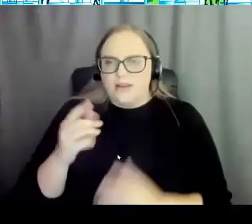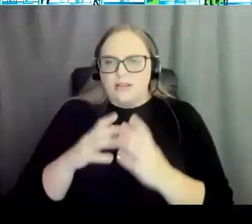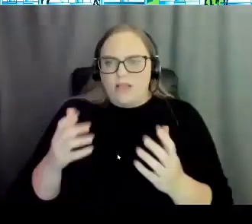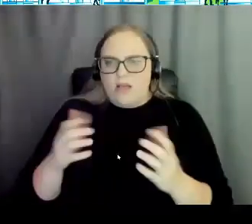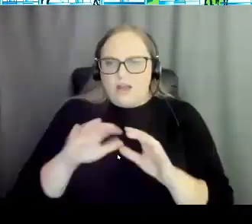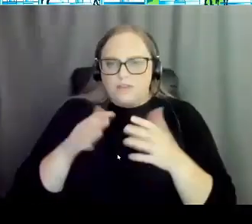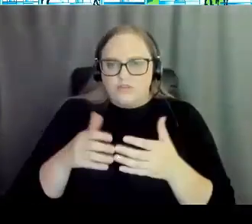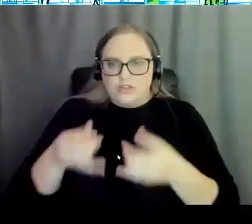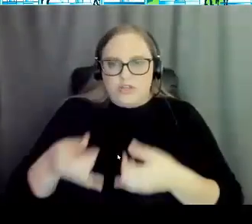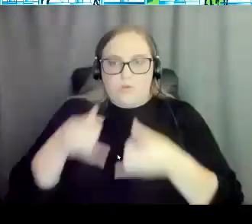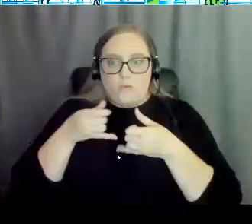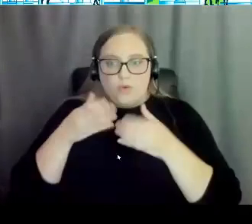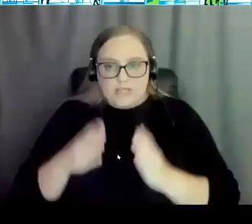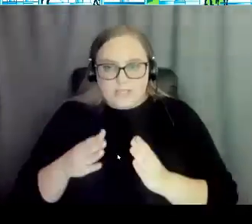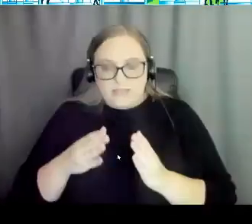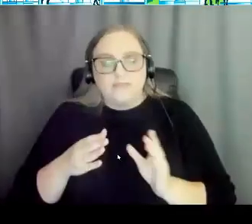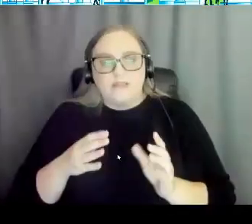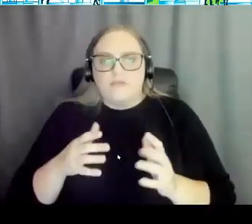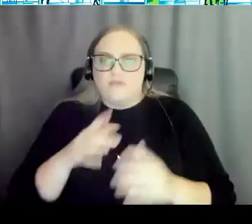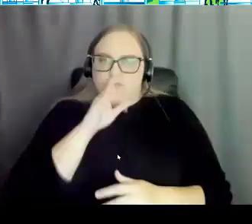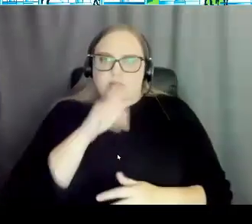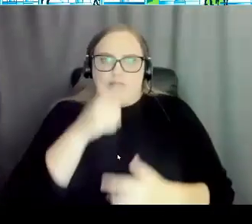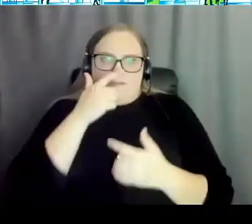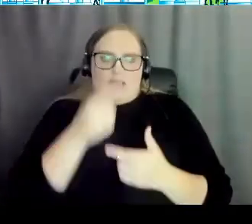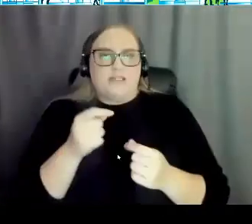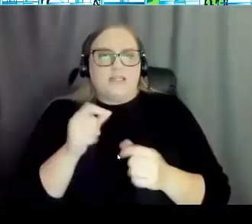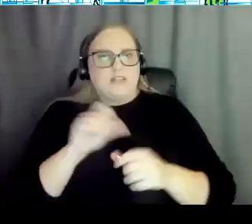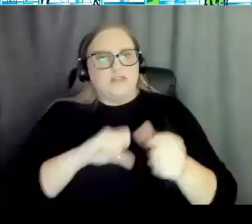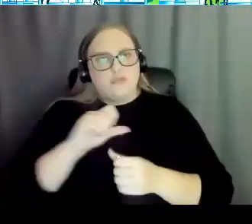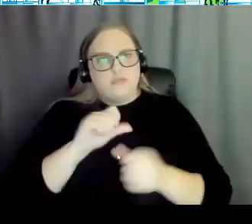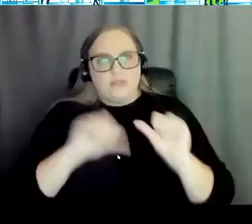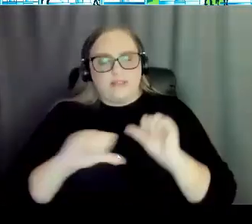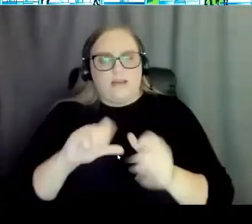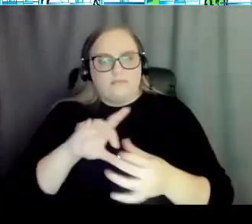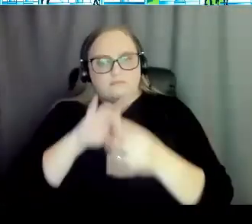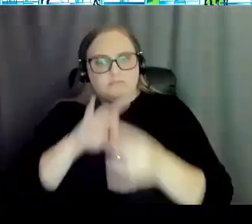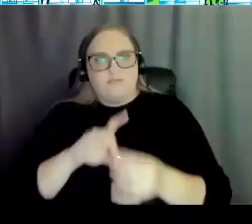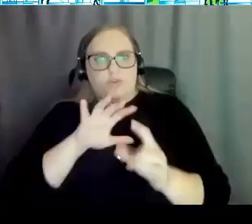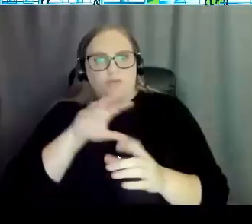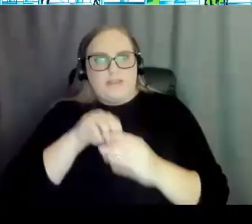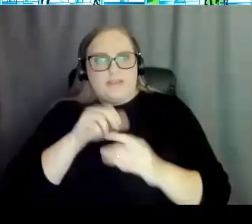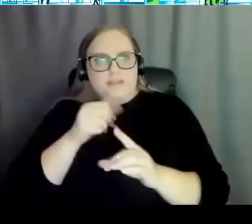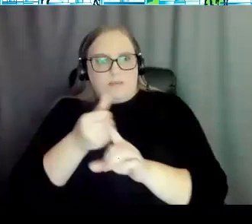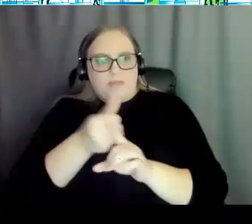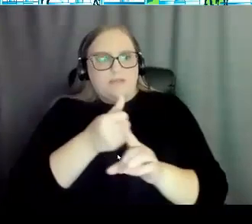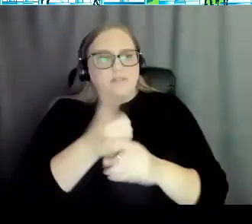awardees have really fascinating social science inflected elements themselves. Maybe we could hear from